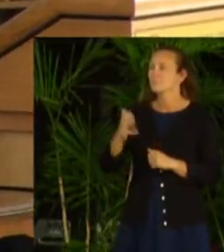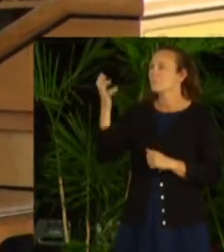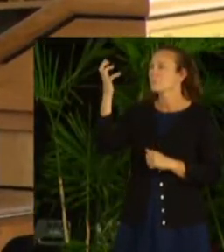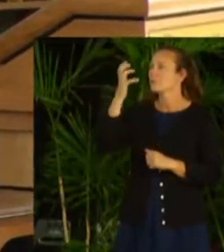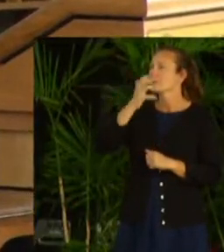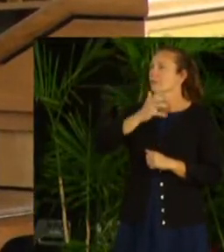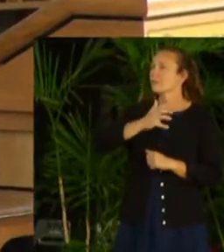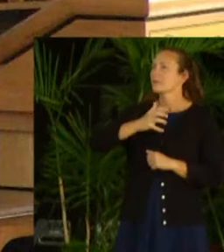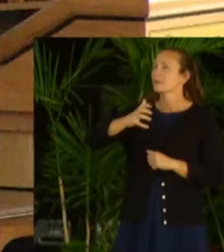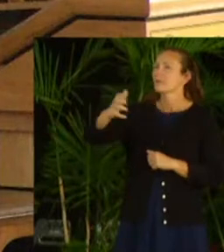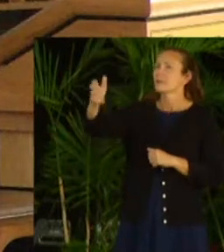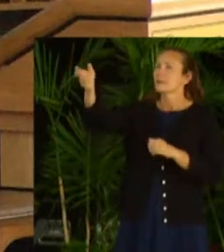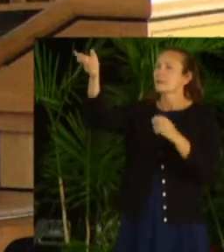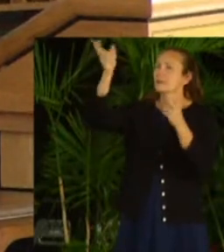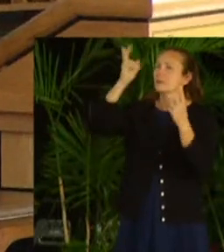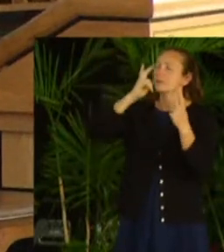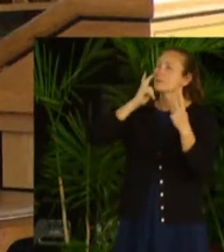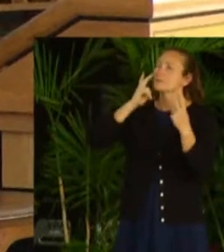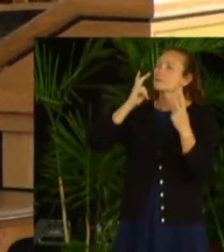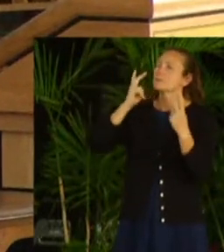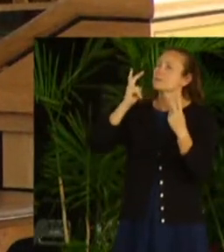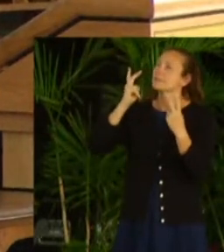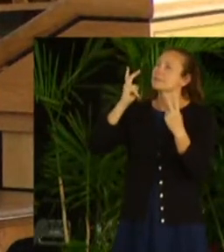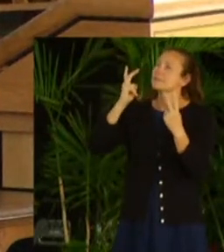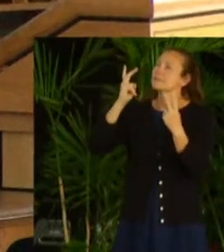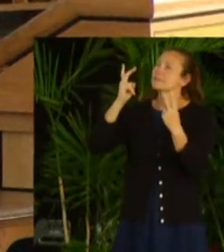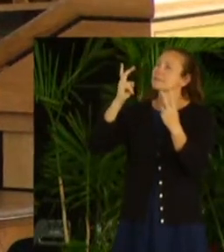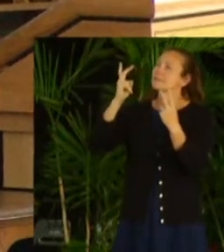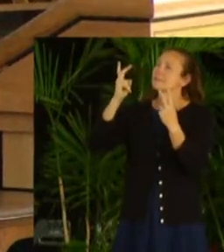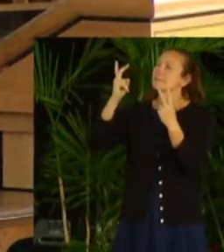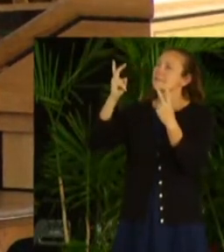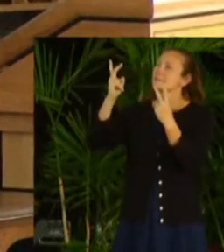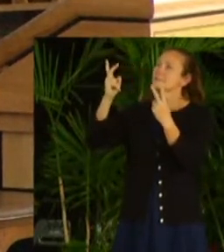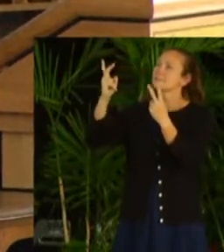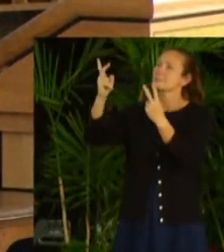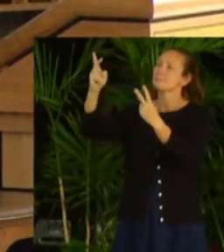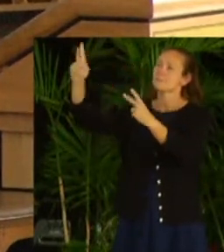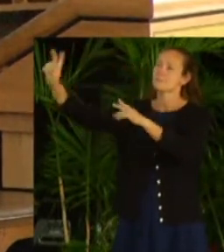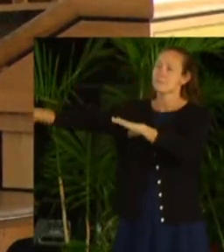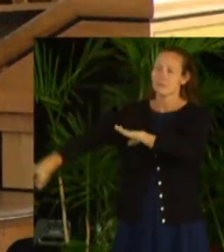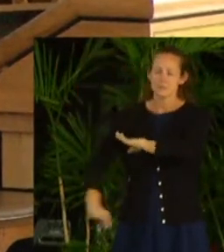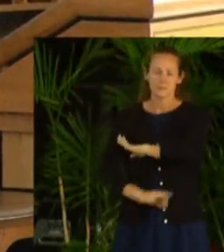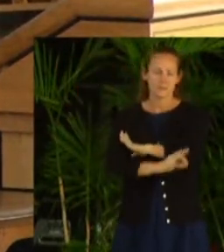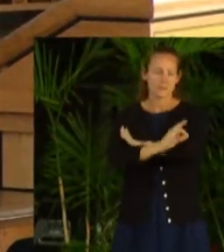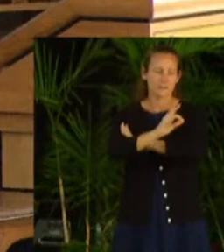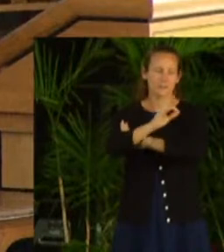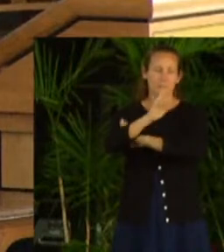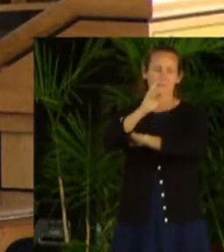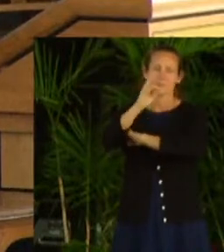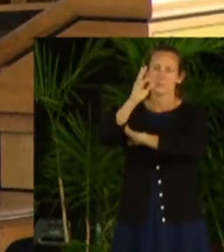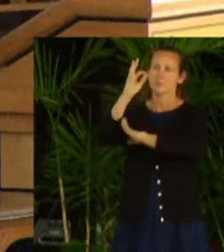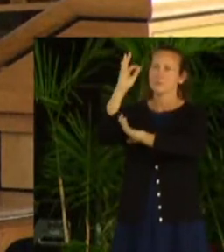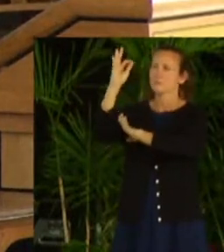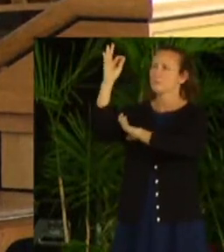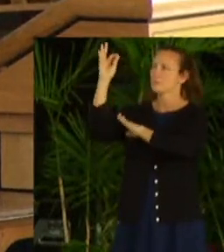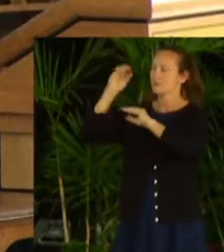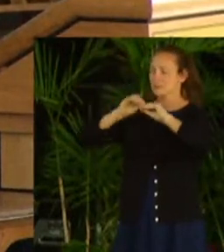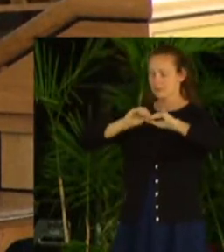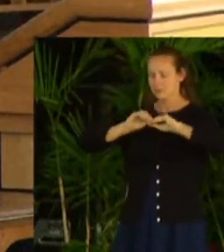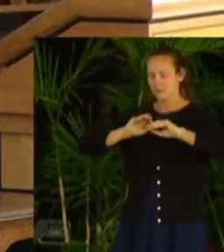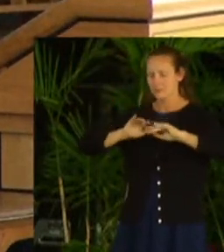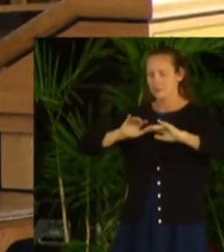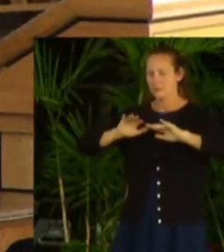Oh, say can you see by the dawn's